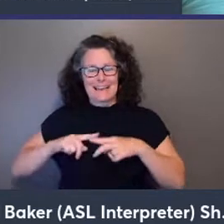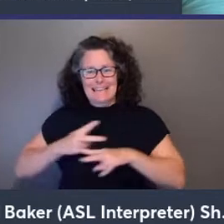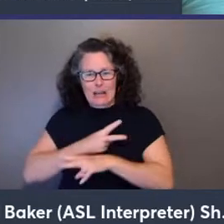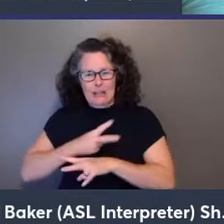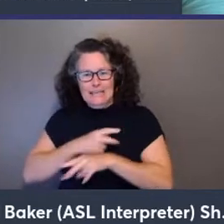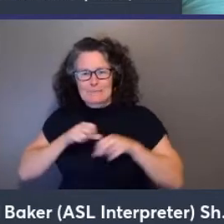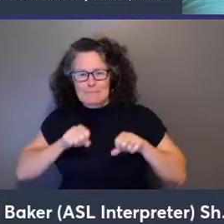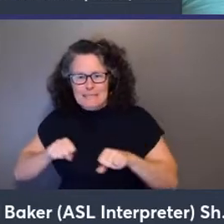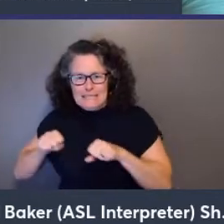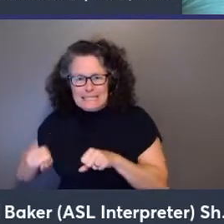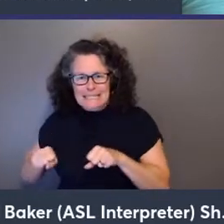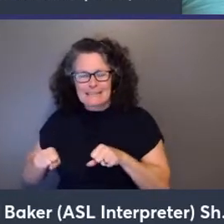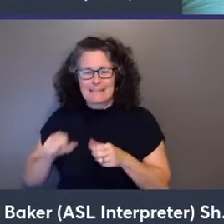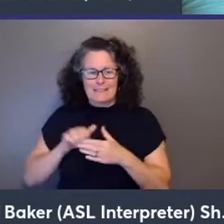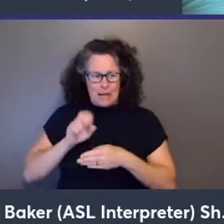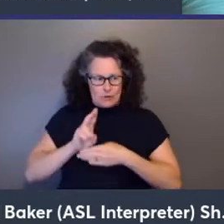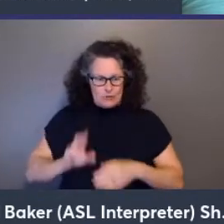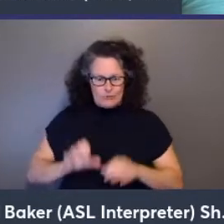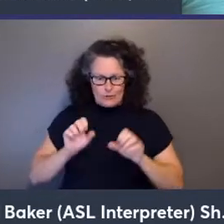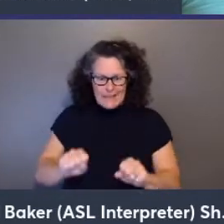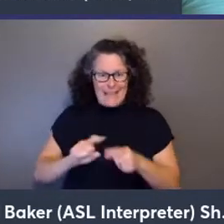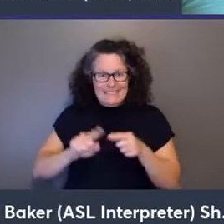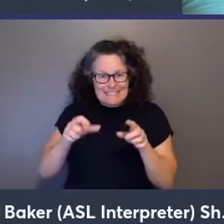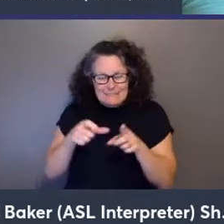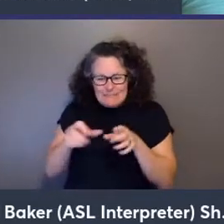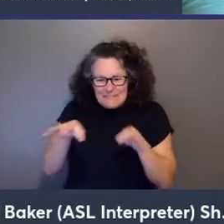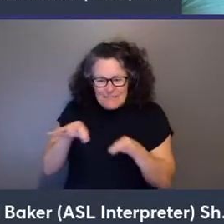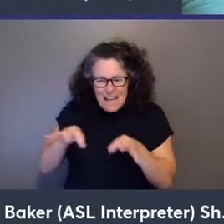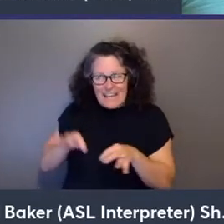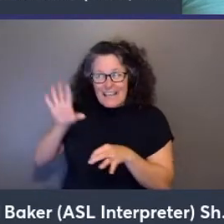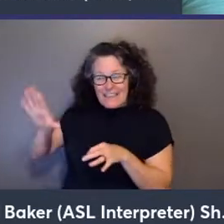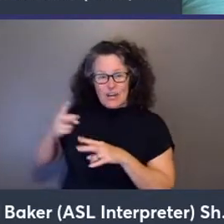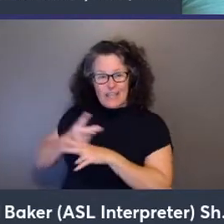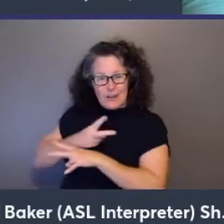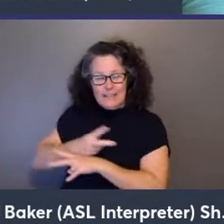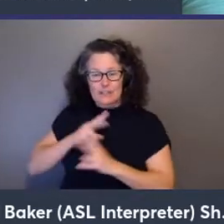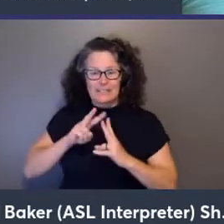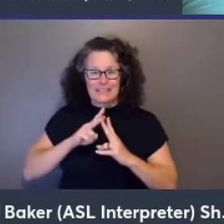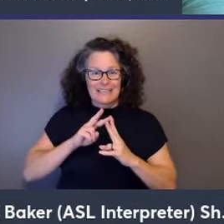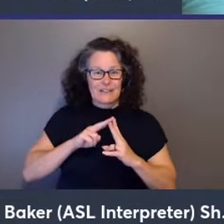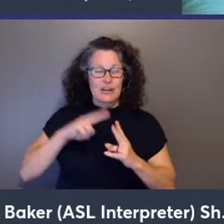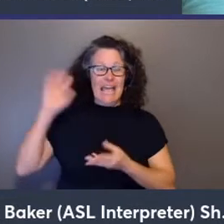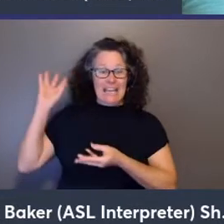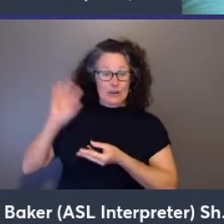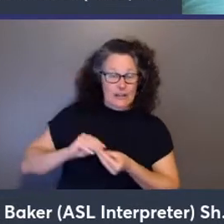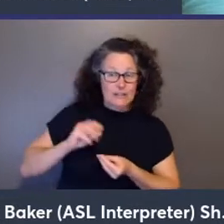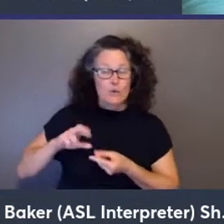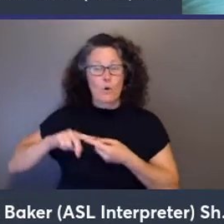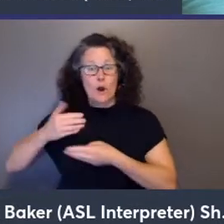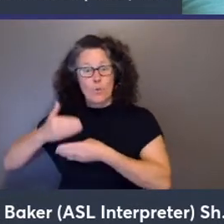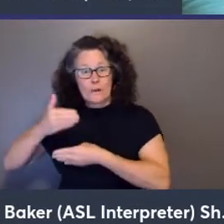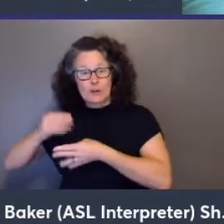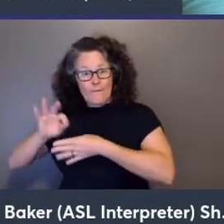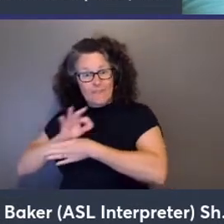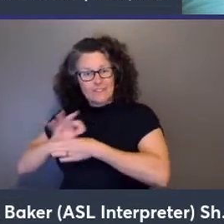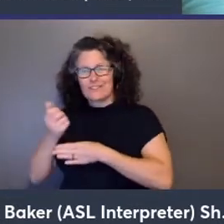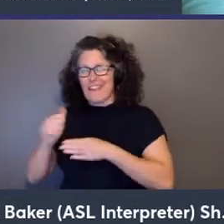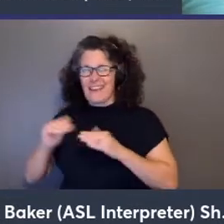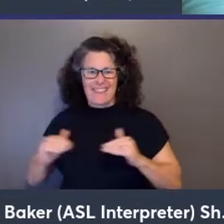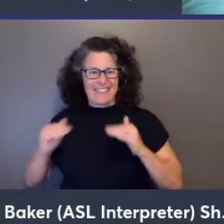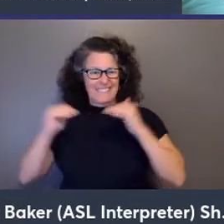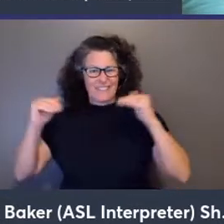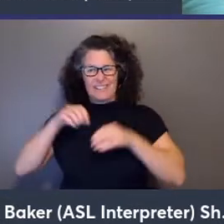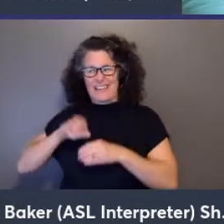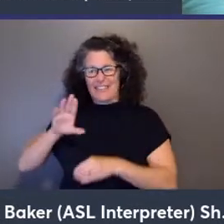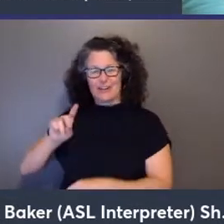capability that for user will be able to define their calculation, either aggregation function or window function at any level in their